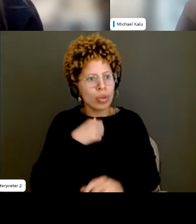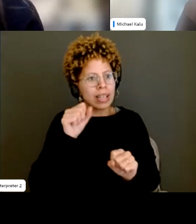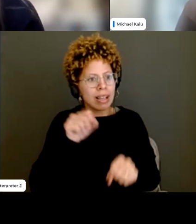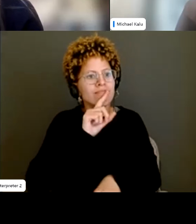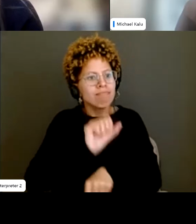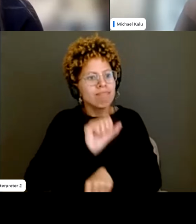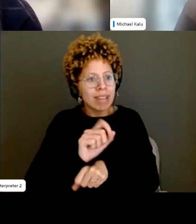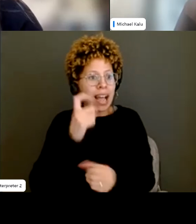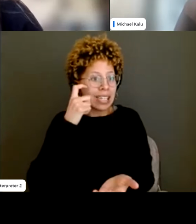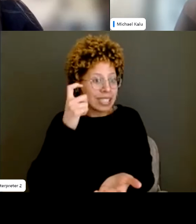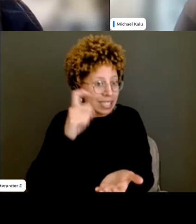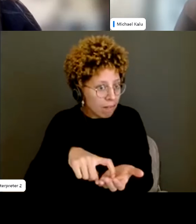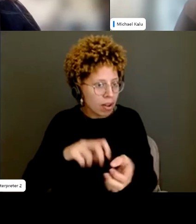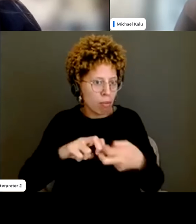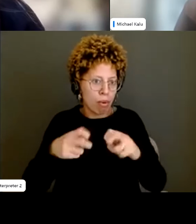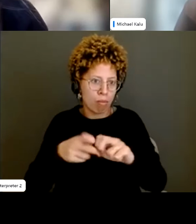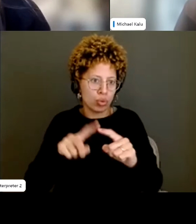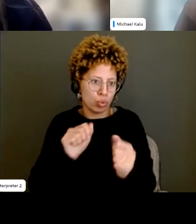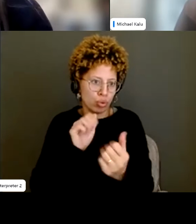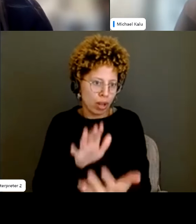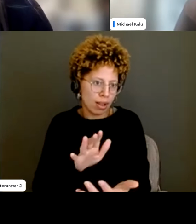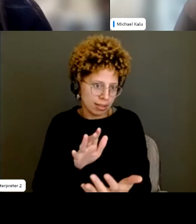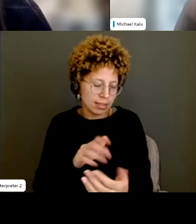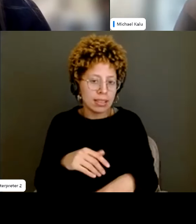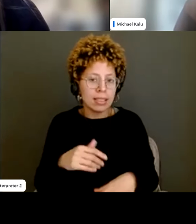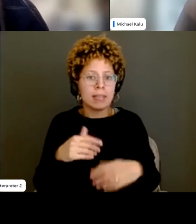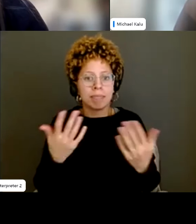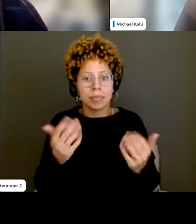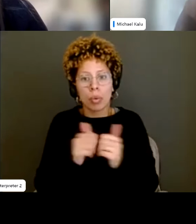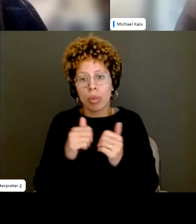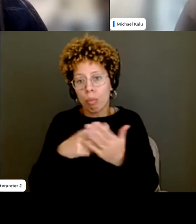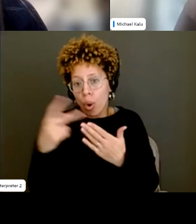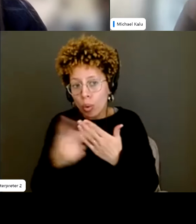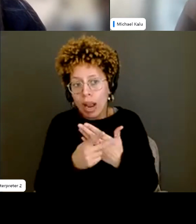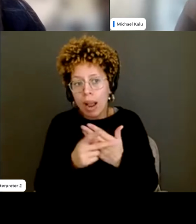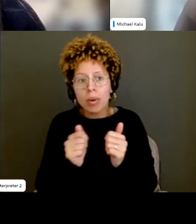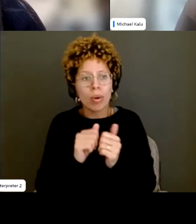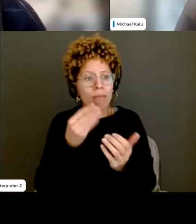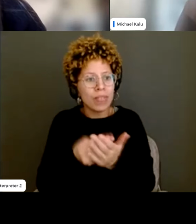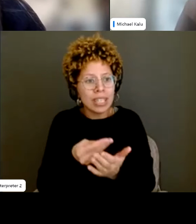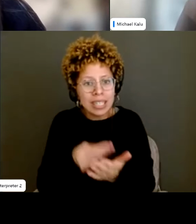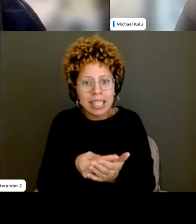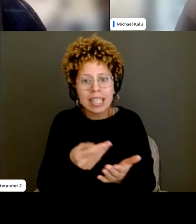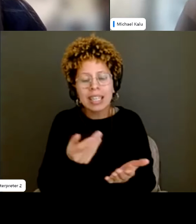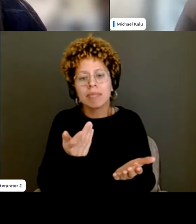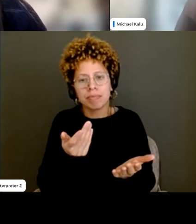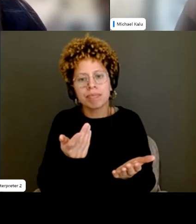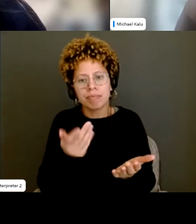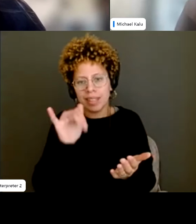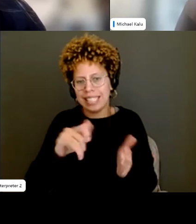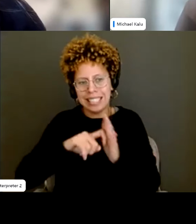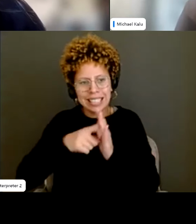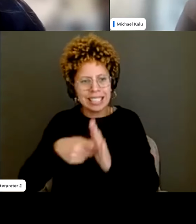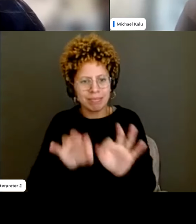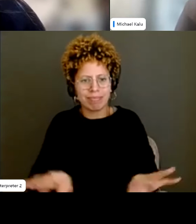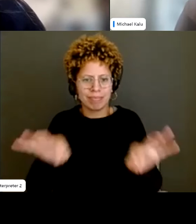it, not only within with programming, funding, etc. That plays a key role in that whole factor.